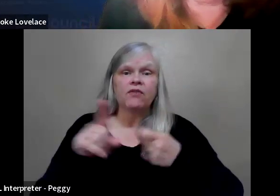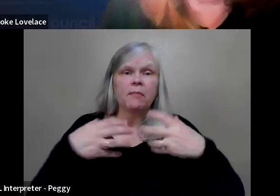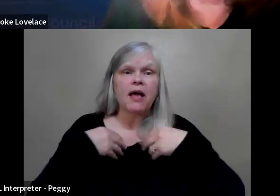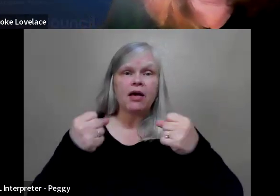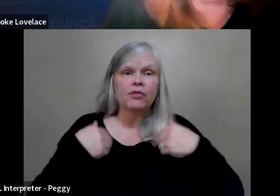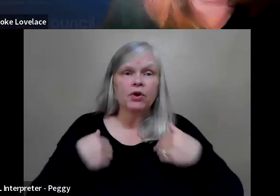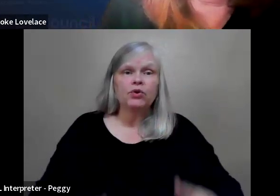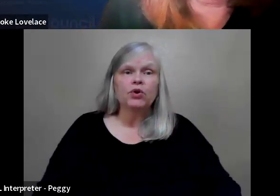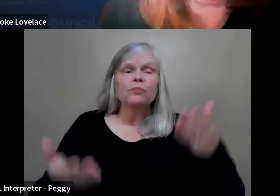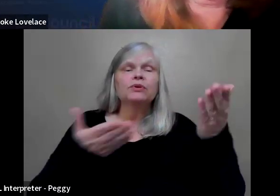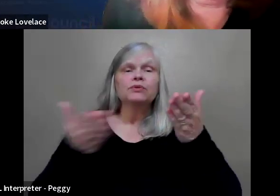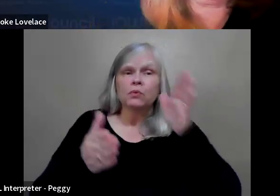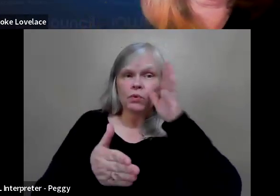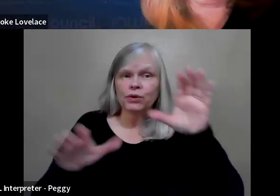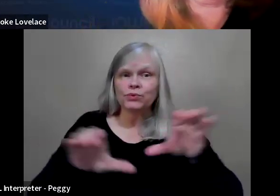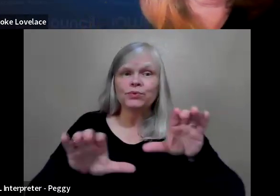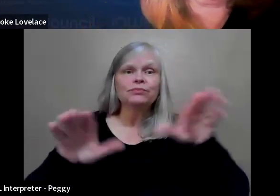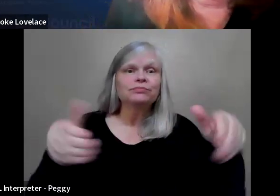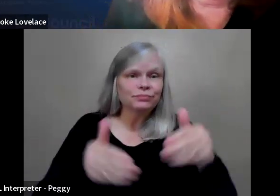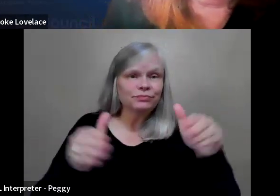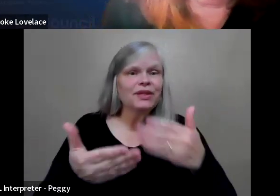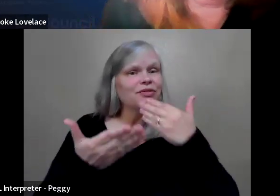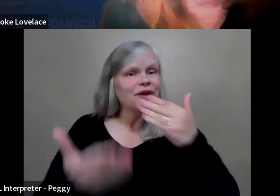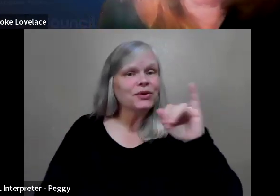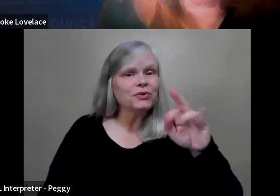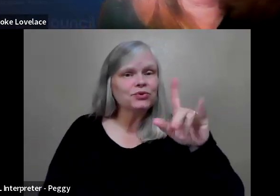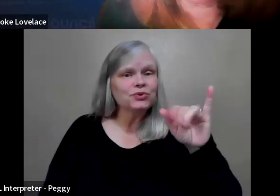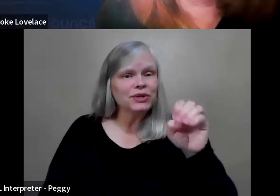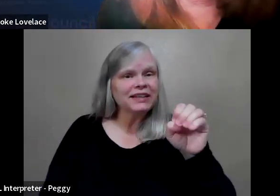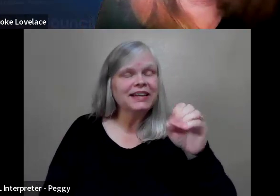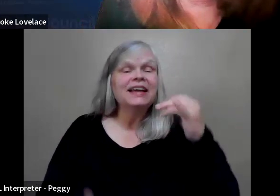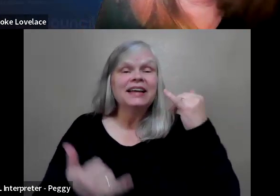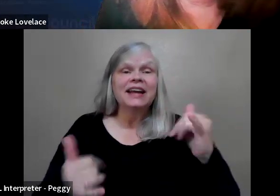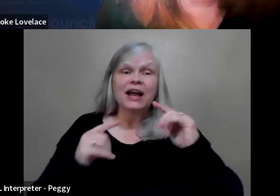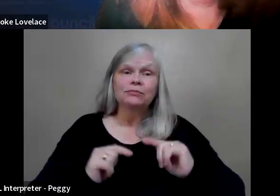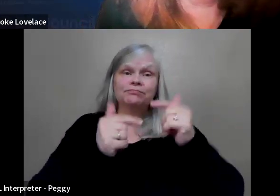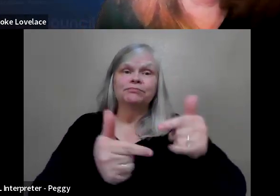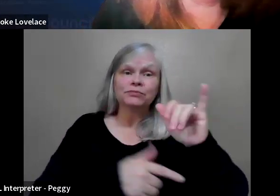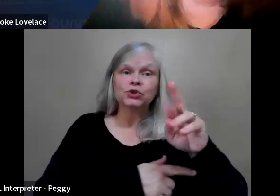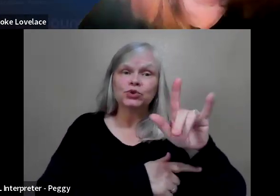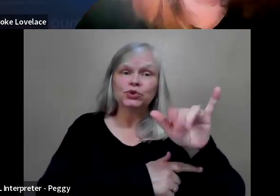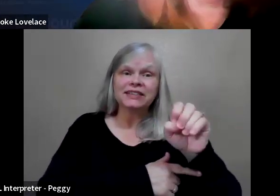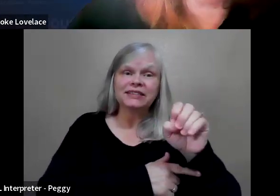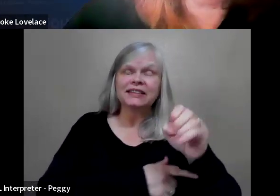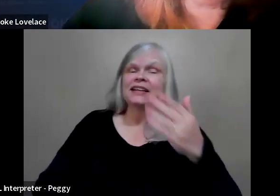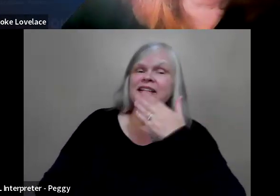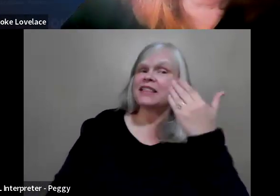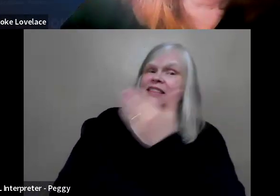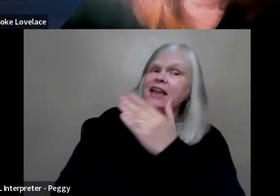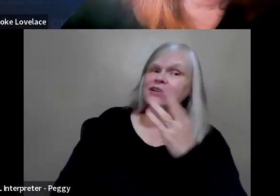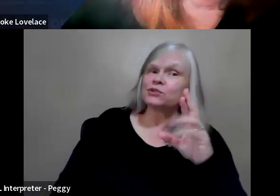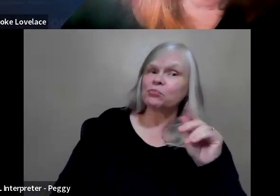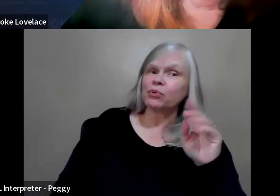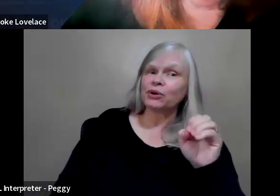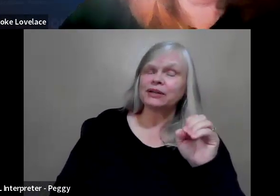going to do our introductions for us today. Thanks, Julie, for doing that. And I'll turn it over to you. Thanks, Brooke. And